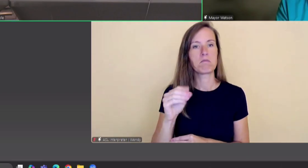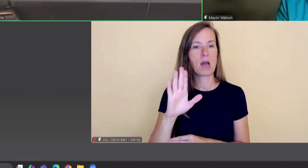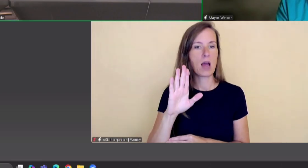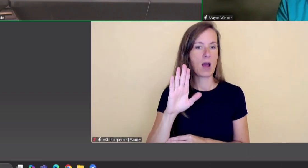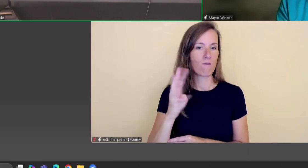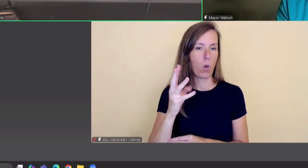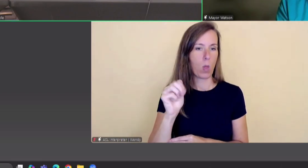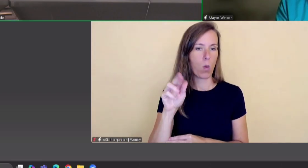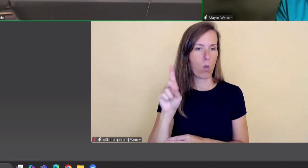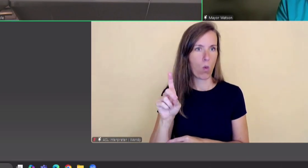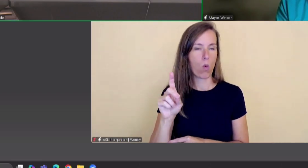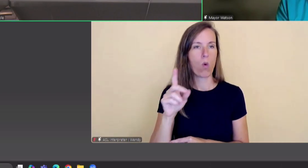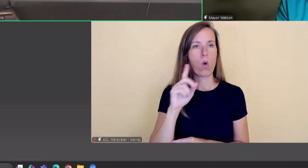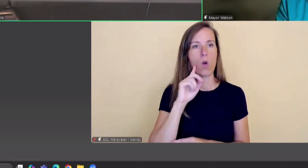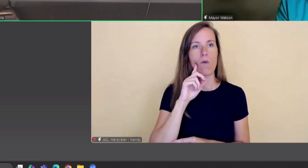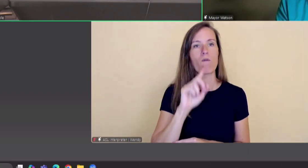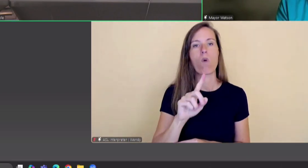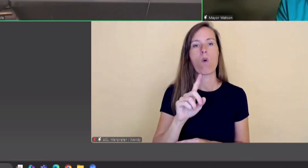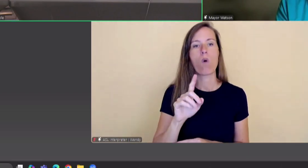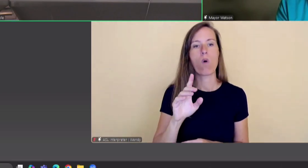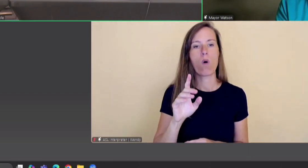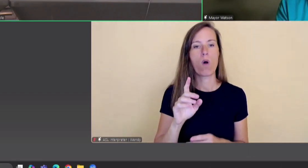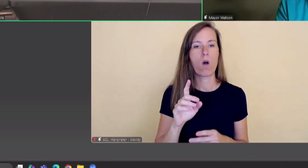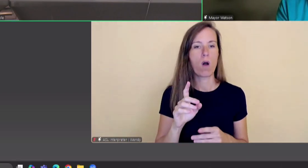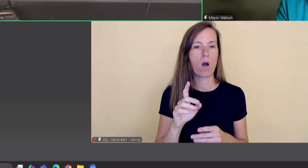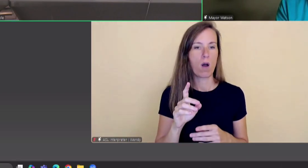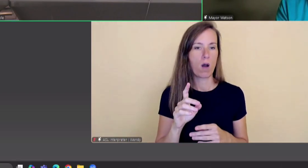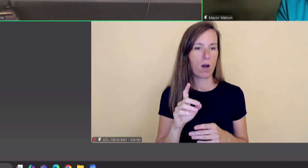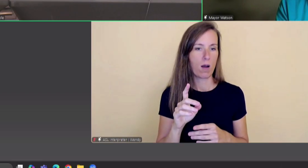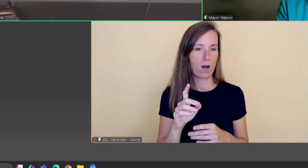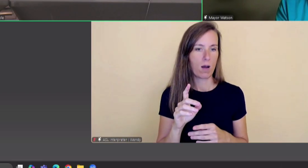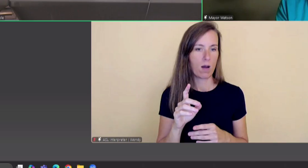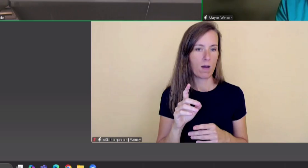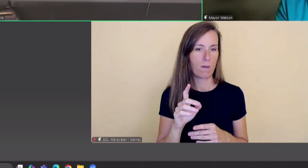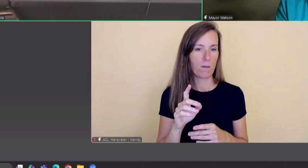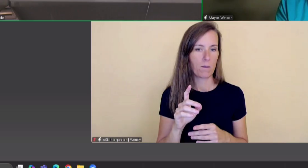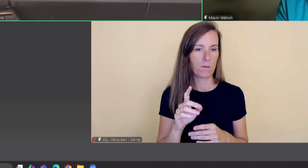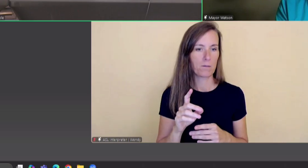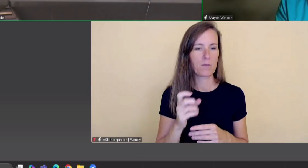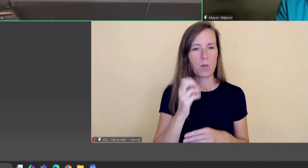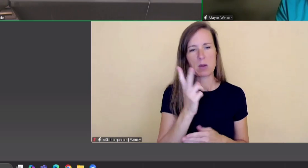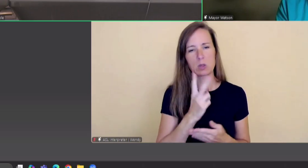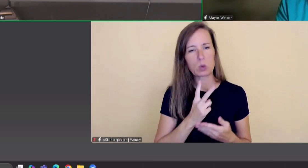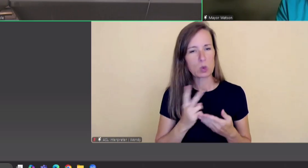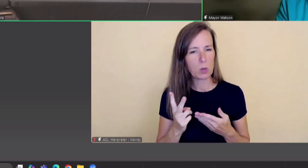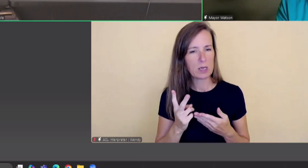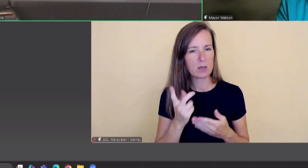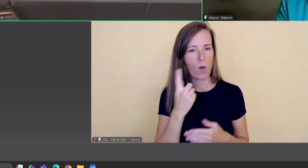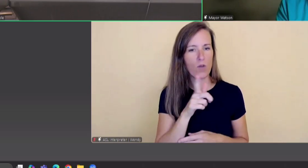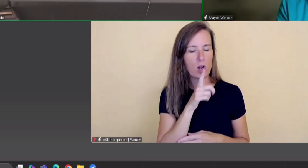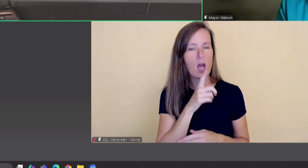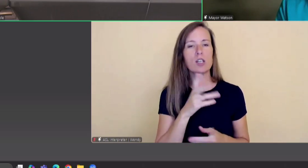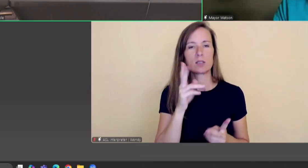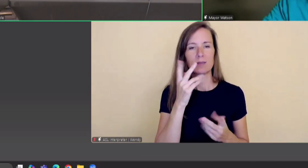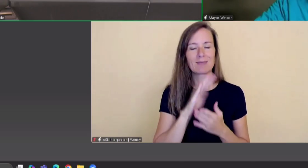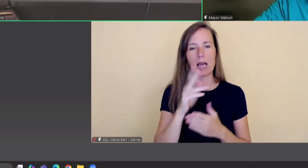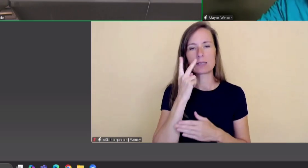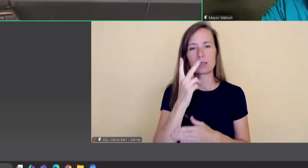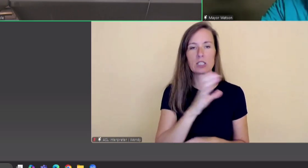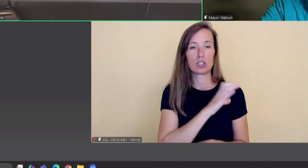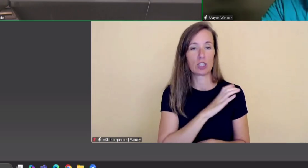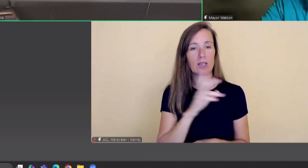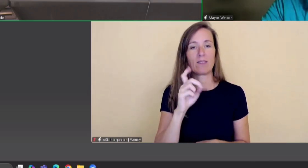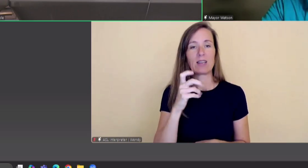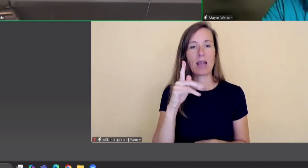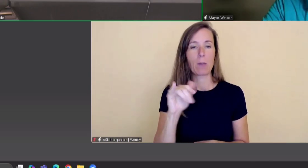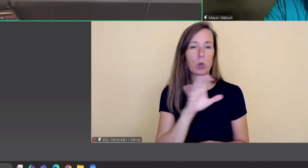Oasis, I think like a week ago, maybe it was 2 weeks ago, and it was nice to see Chief and Deputy Chief there. And it was just